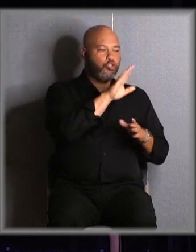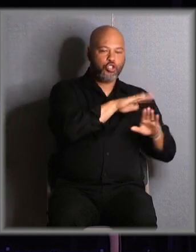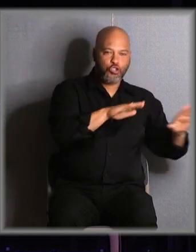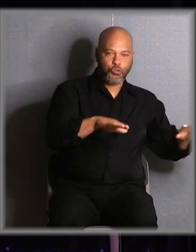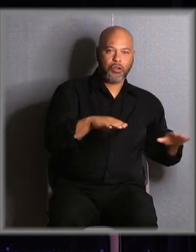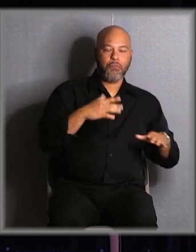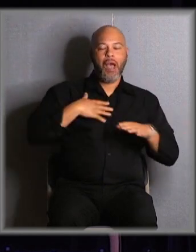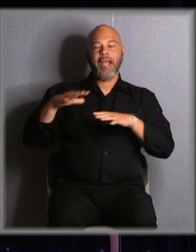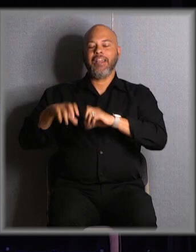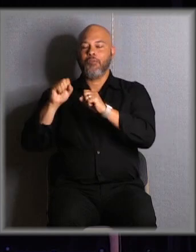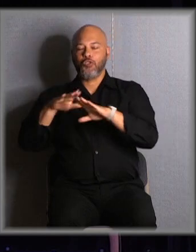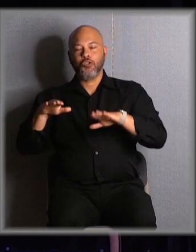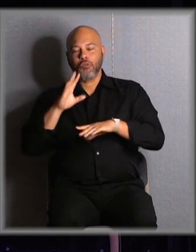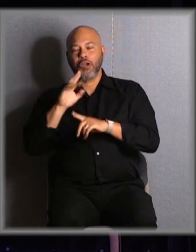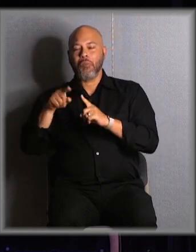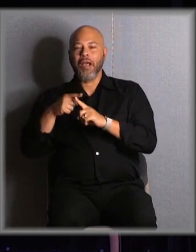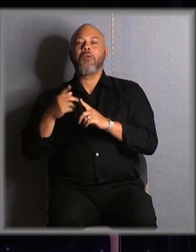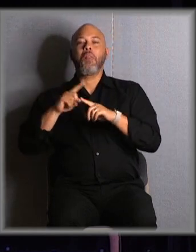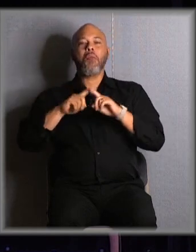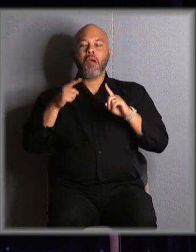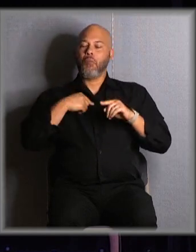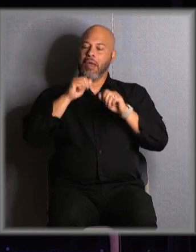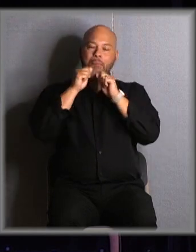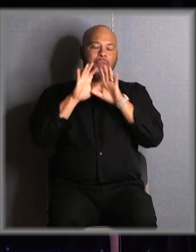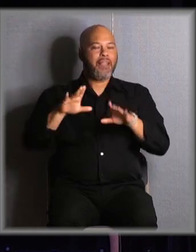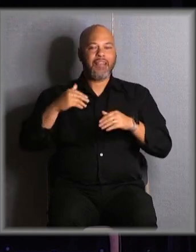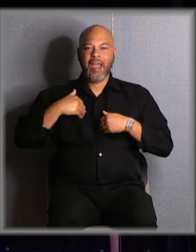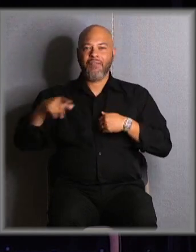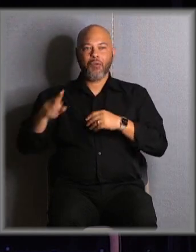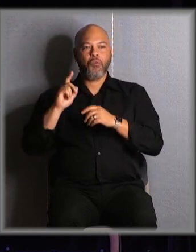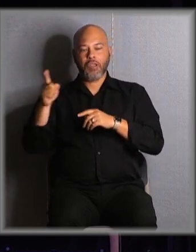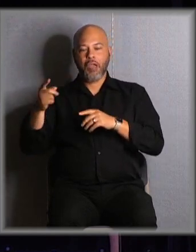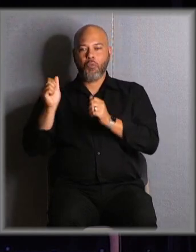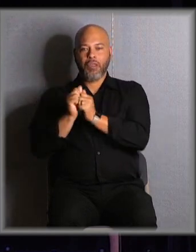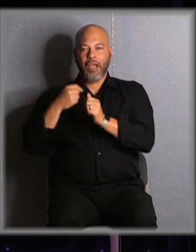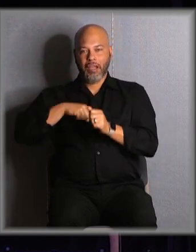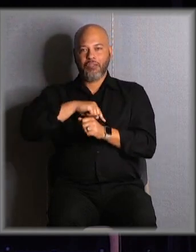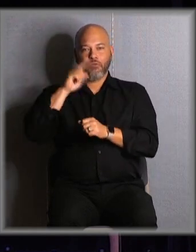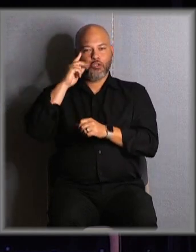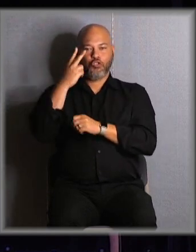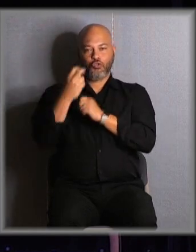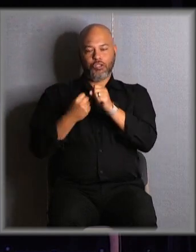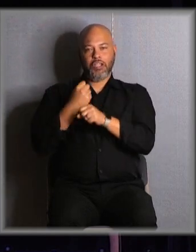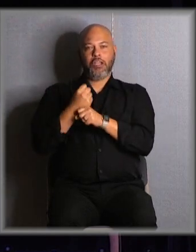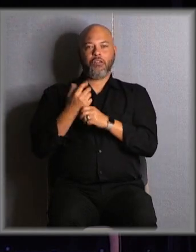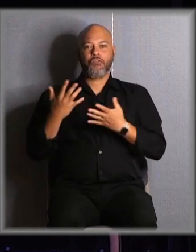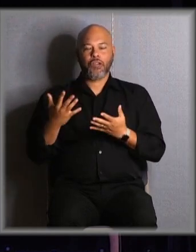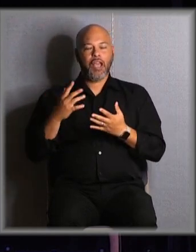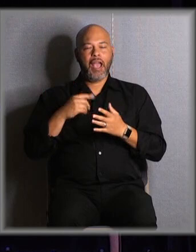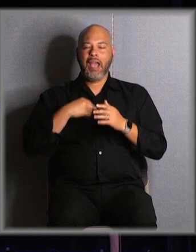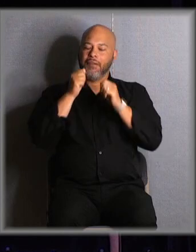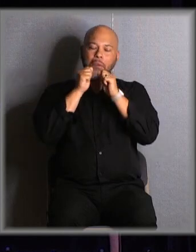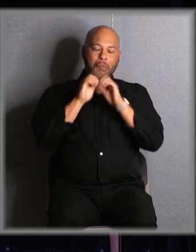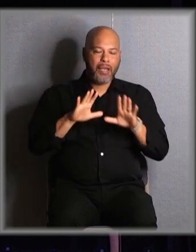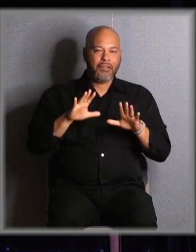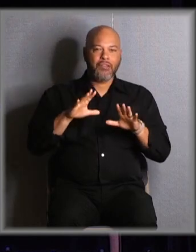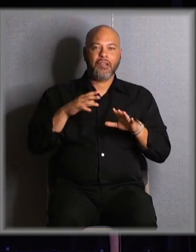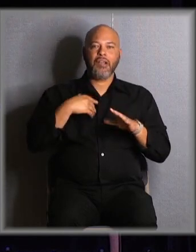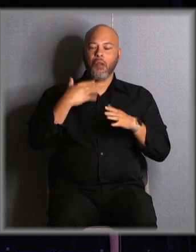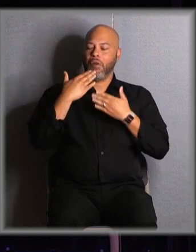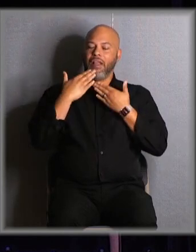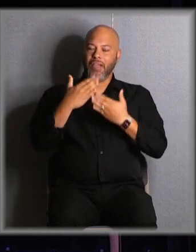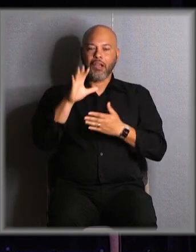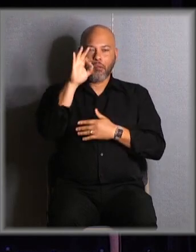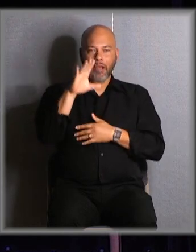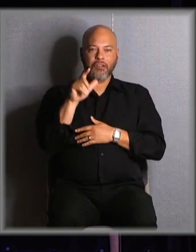and Owen, we have been blessed to have them in our life. They've been with us for 2 years. Amen. And it's just a blessing. So I want to thank you, Pastor